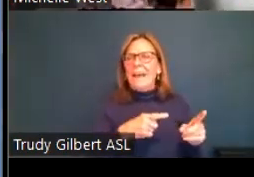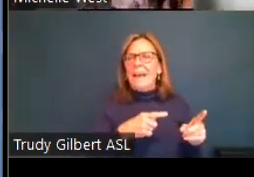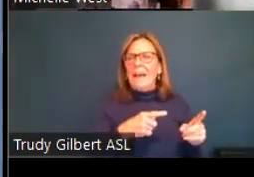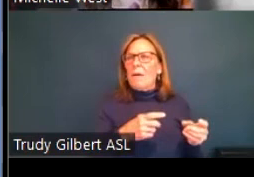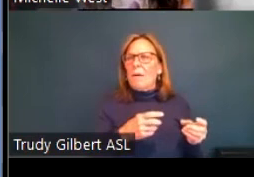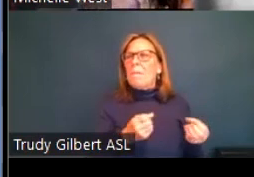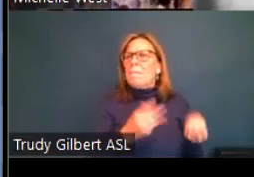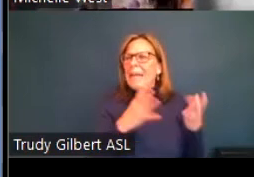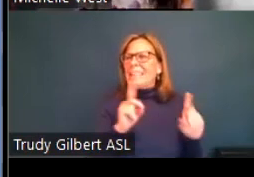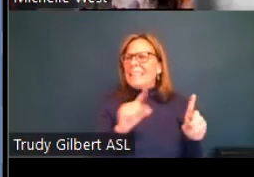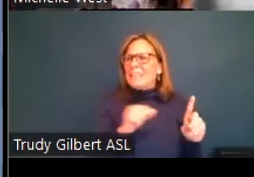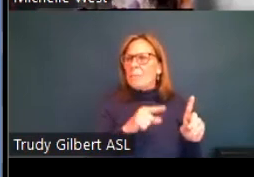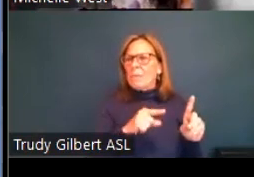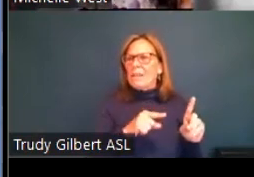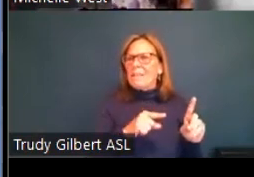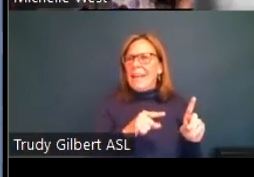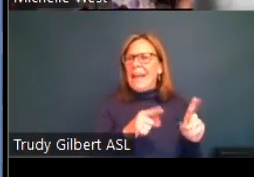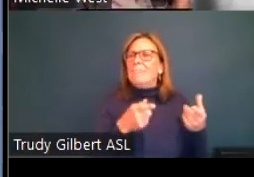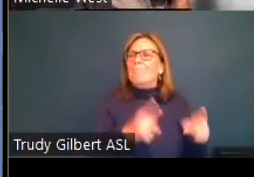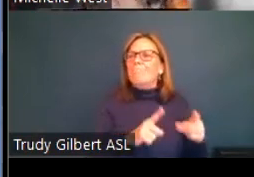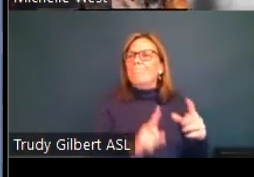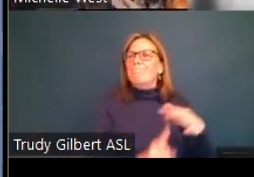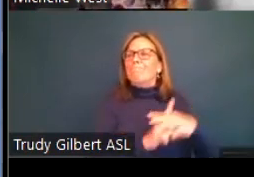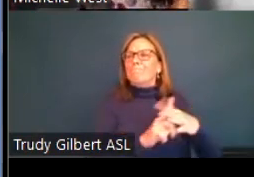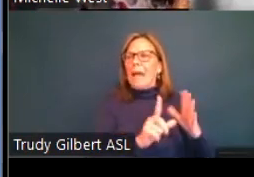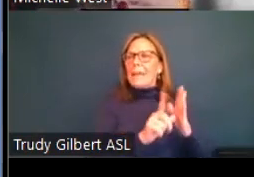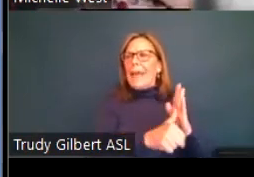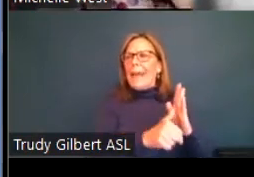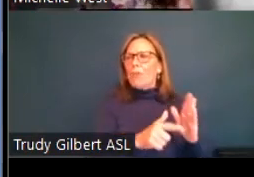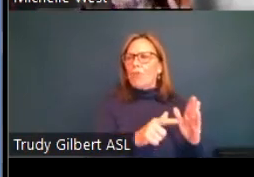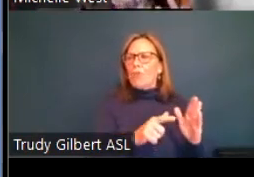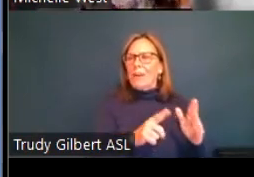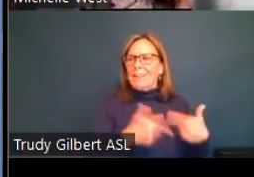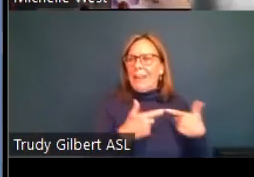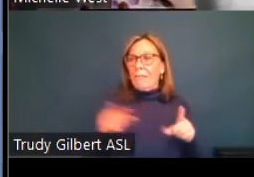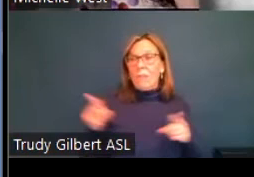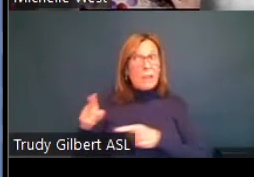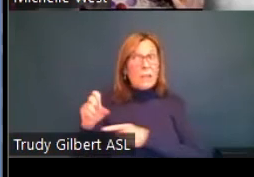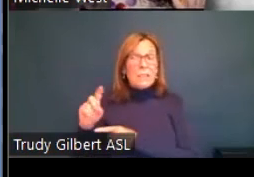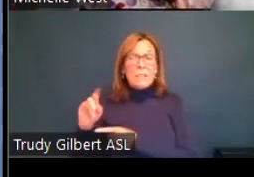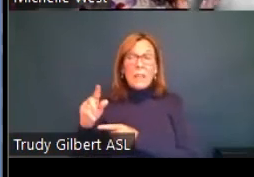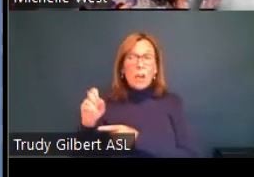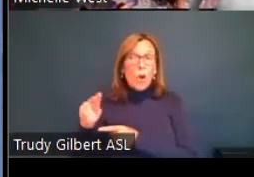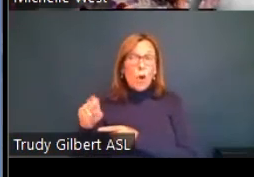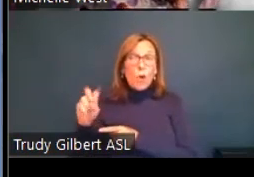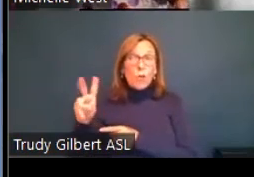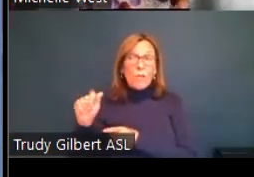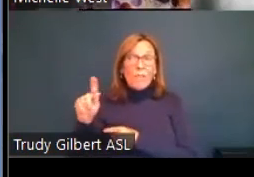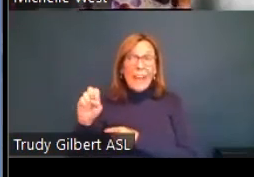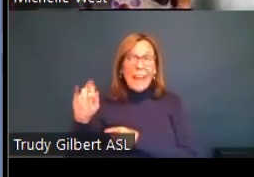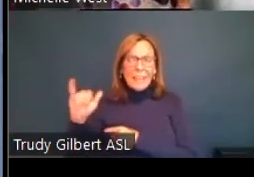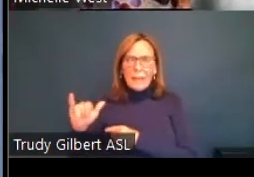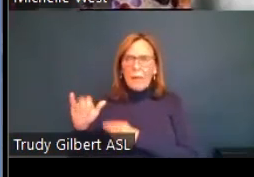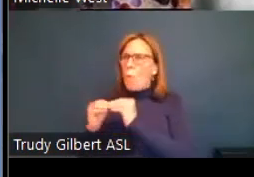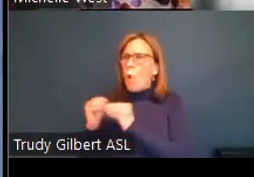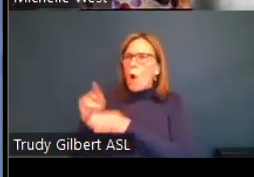disabilities that were acquired later in life. Silicon Valley and more professionals who, you know, a lot of them,